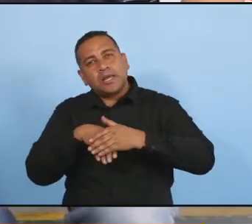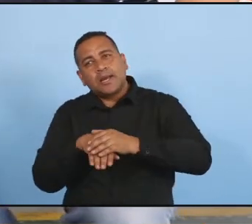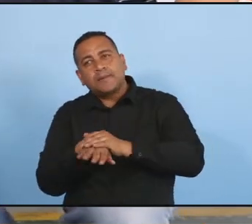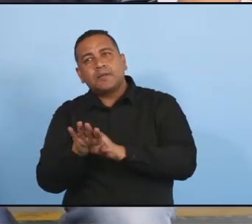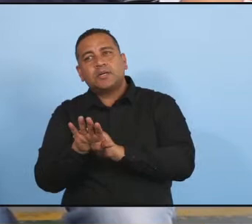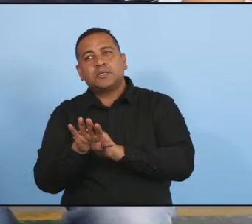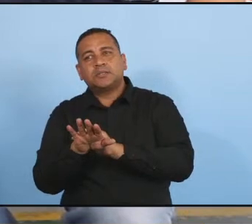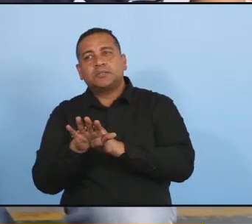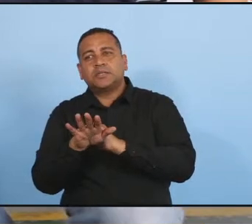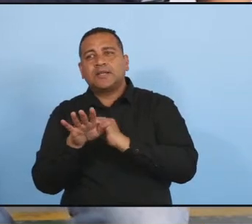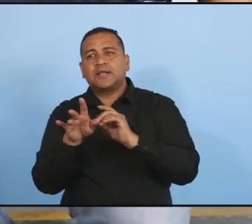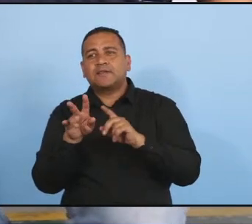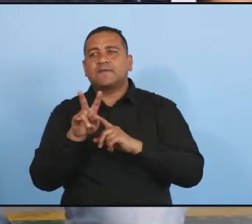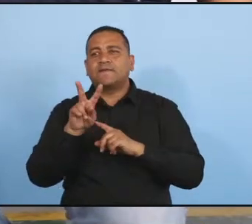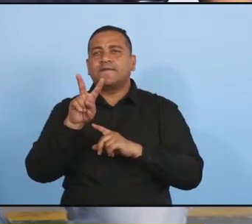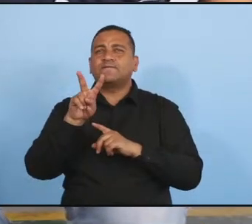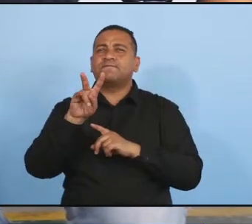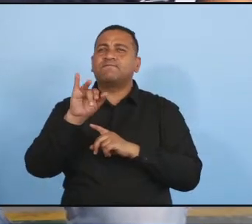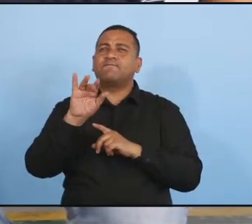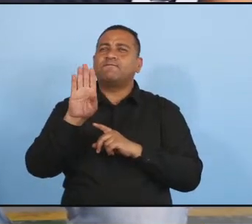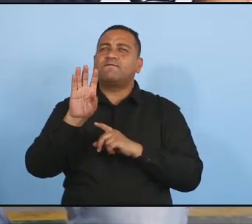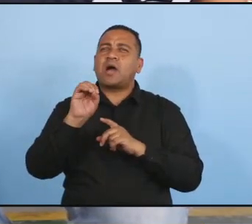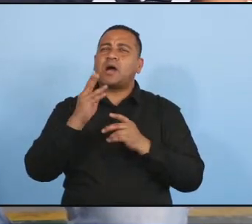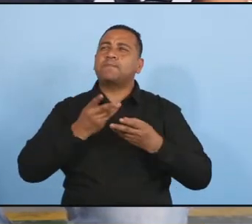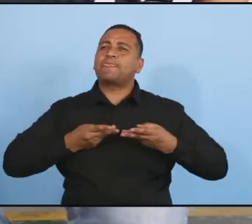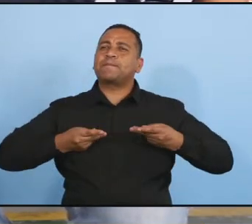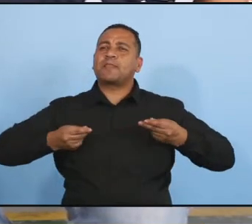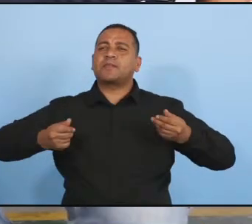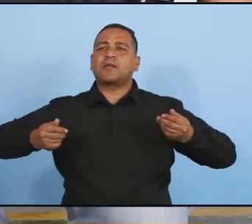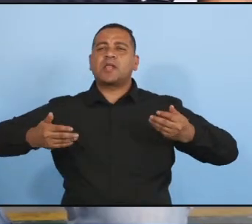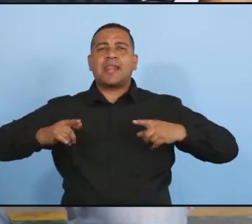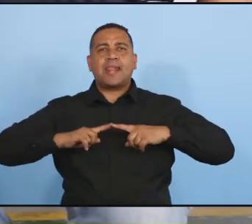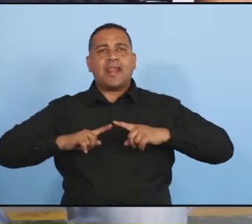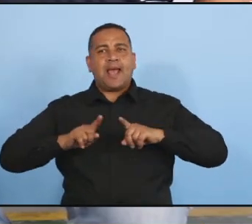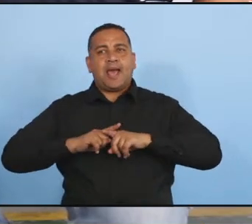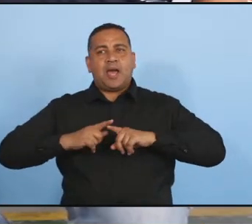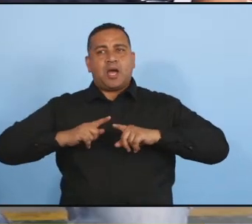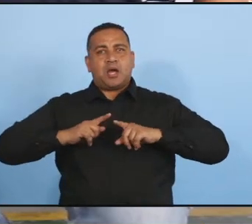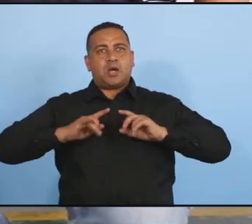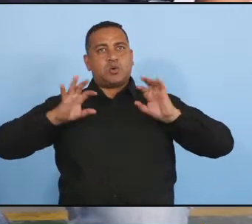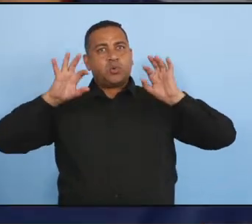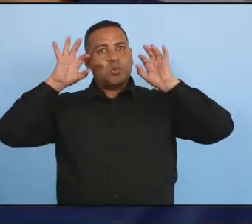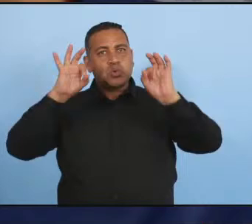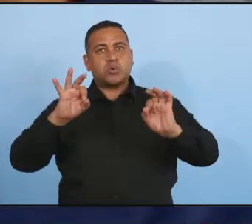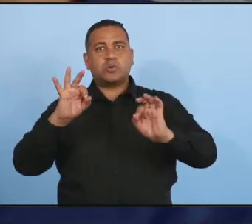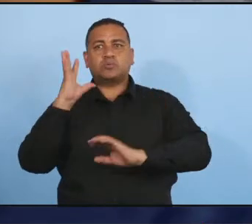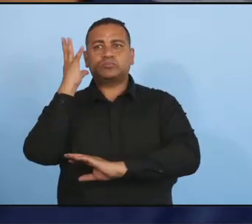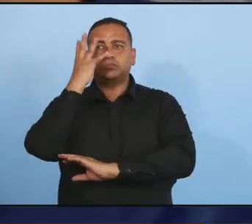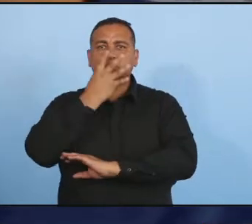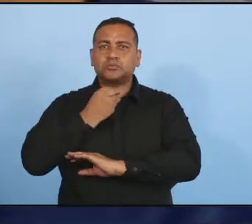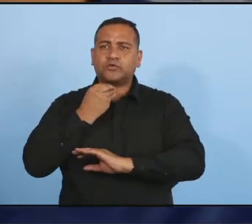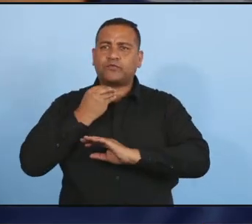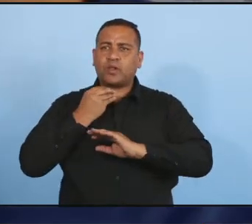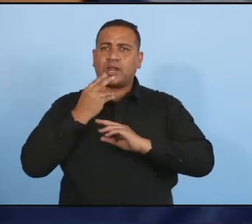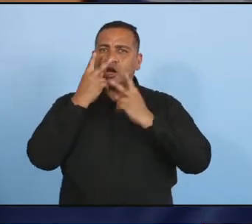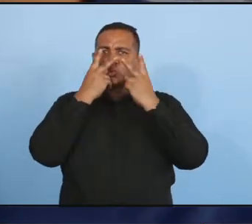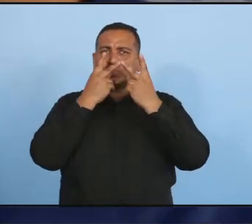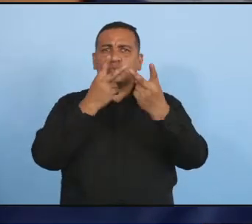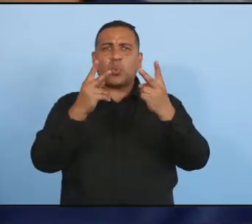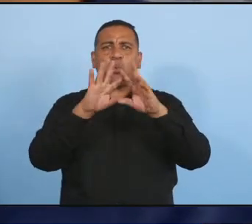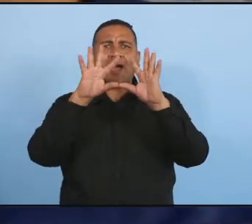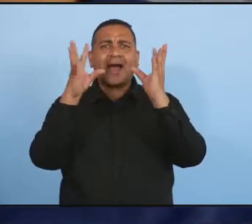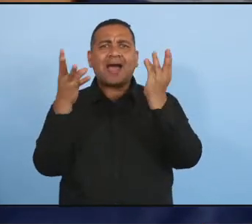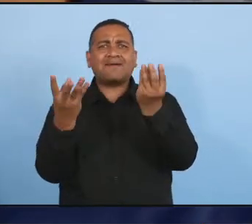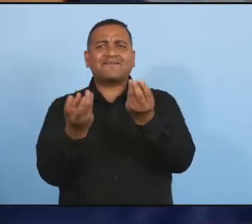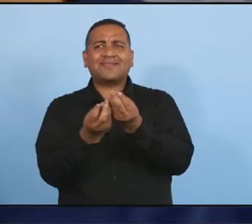you've mentioned it, we spoke about it. You can see this is a place of excellence. You look around, I mean, everything is pristine. We're talking